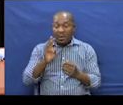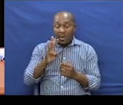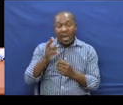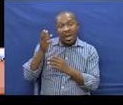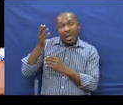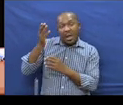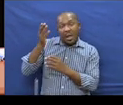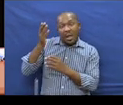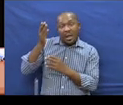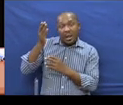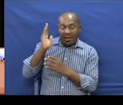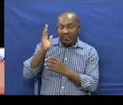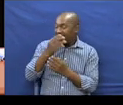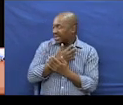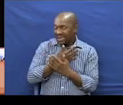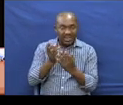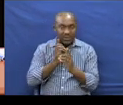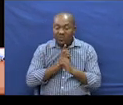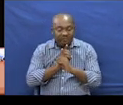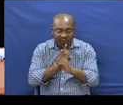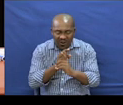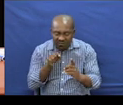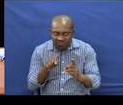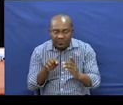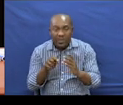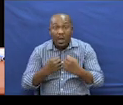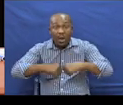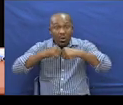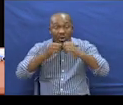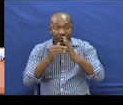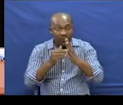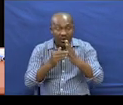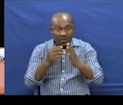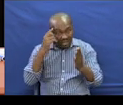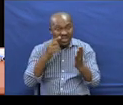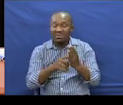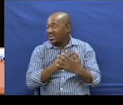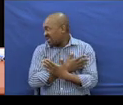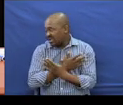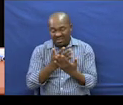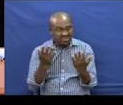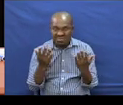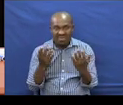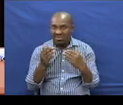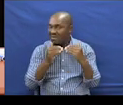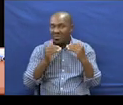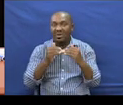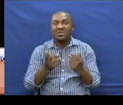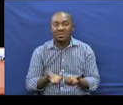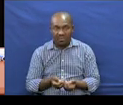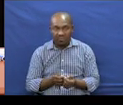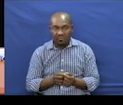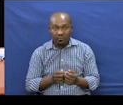rule of law is said to have no democracy. Another indicator of democracy in a